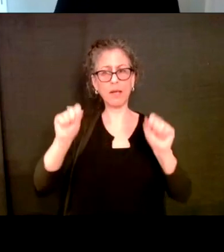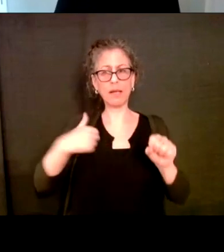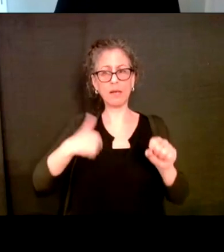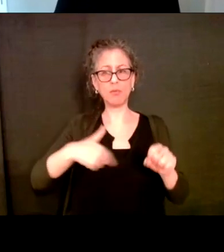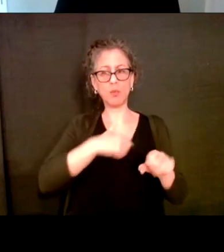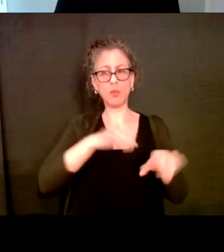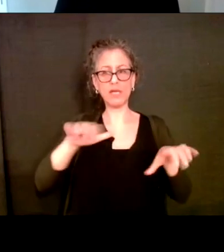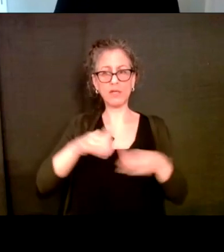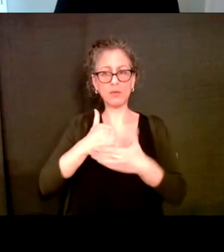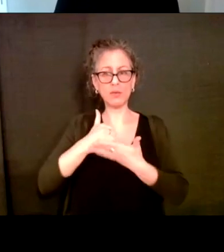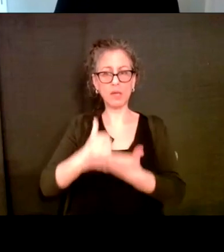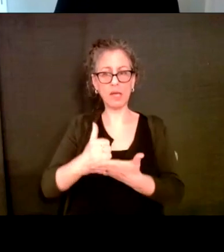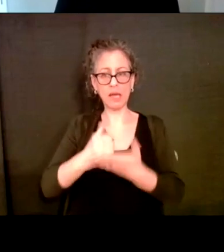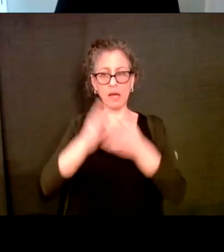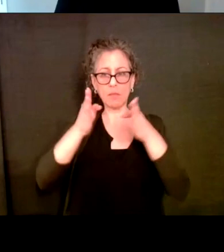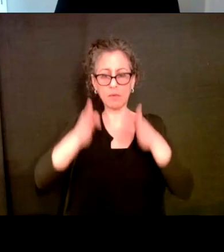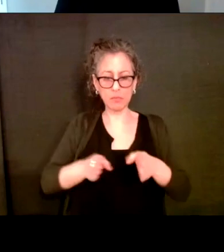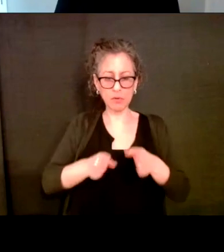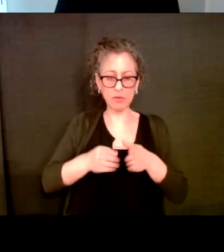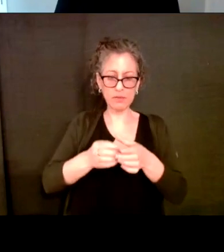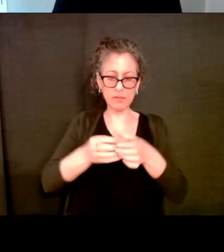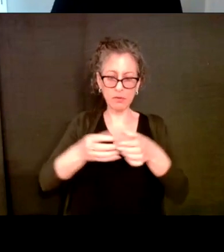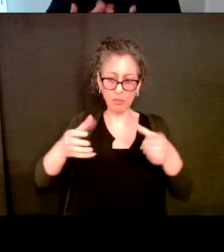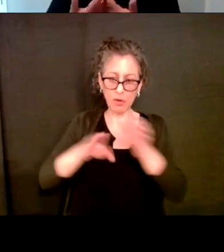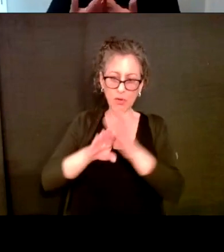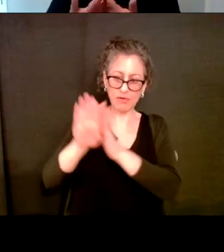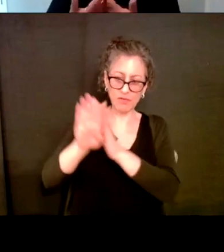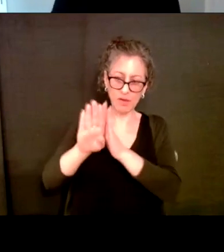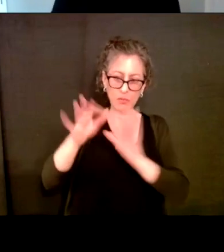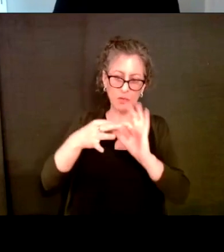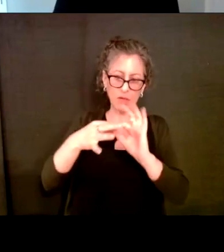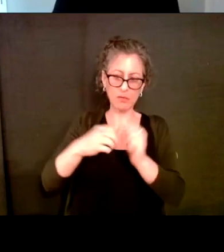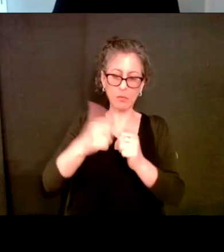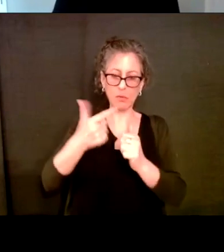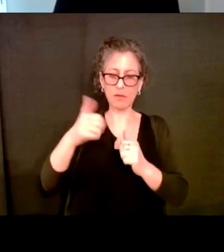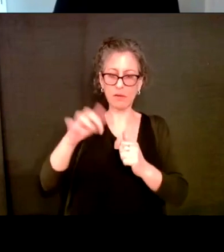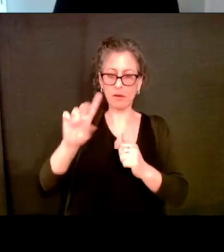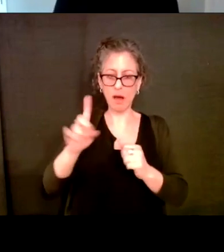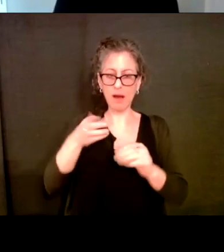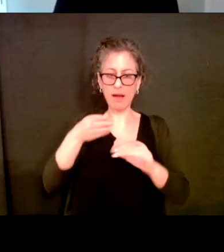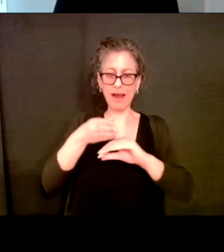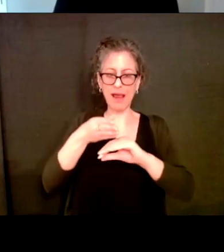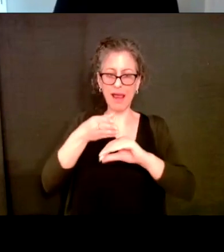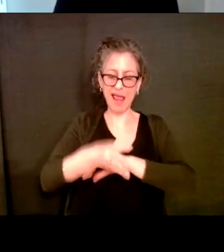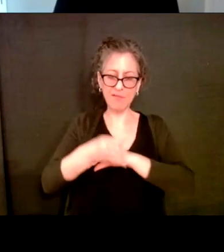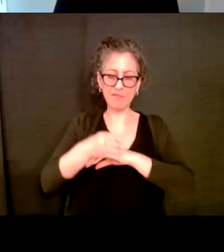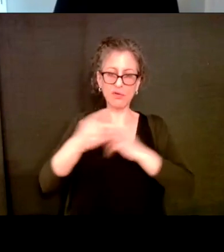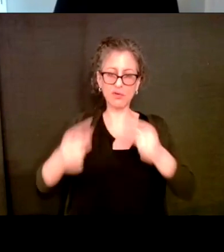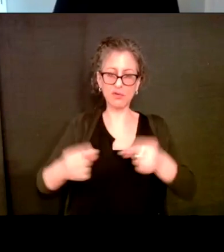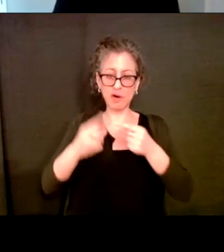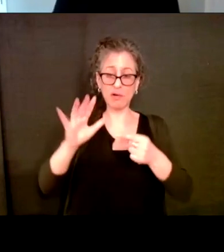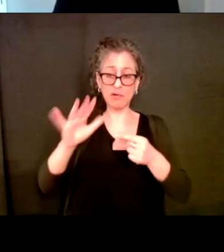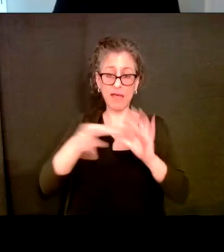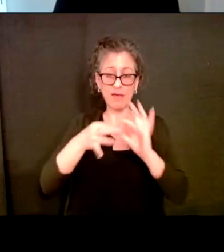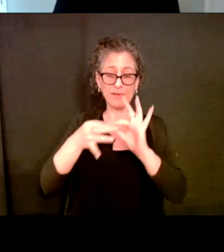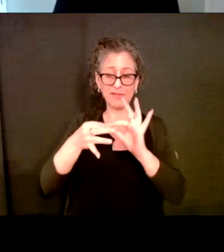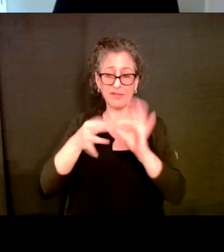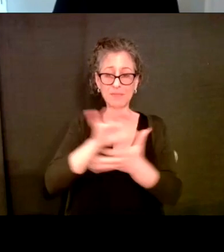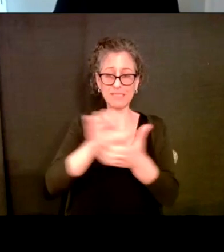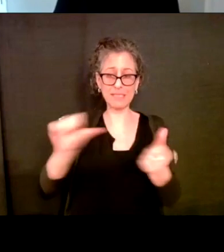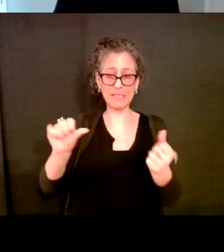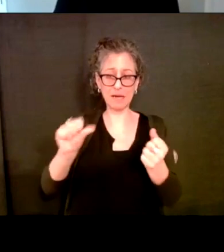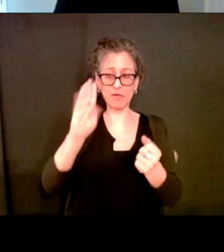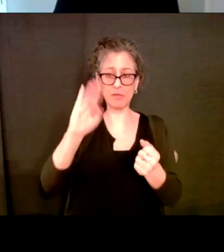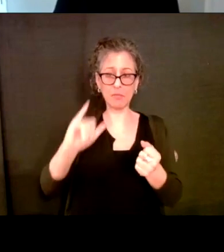somebody grow in their relationship with God when they've really struggled, when the relationship with God has been damaged by the